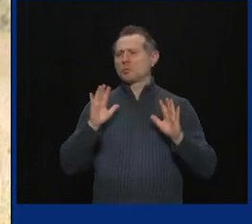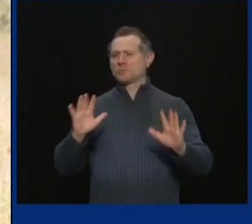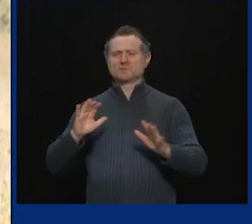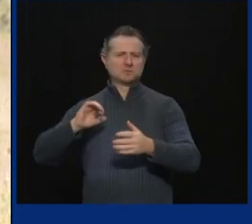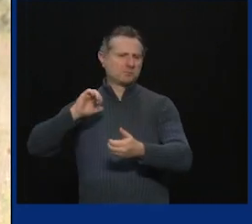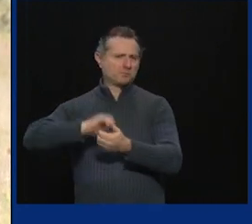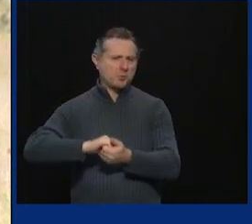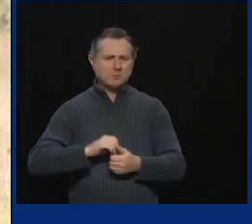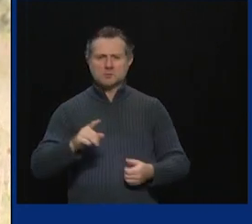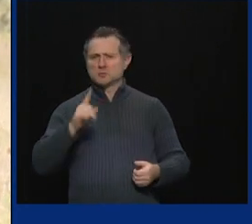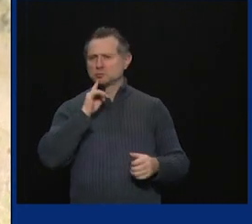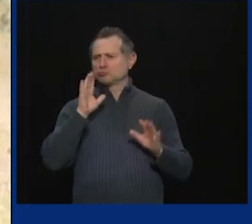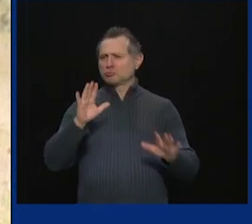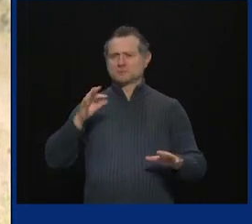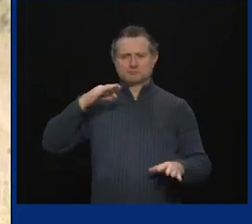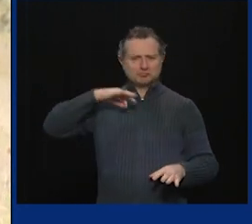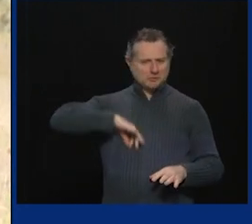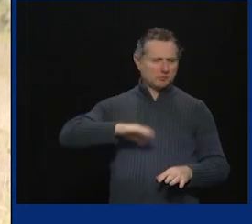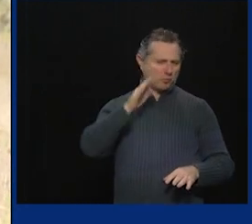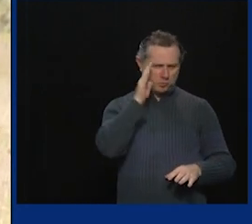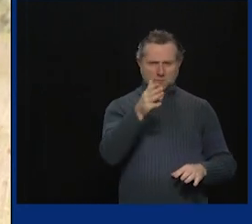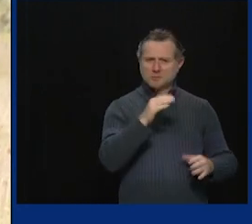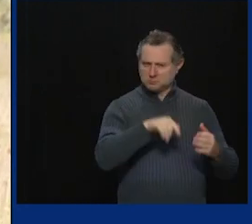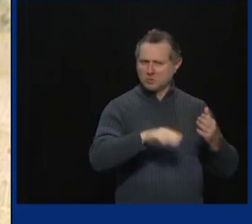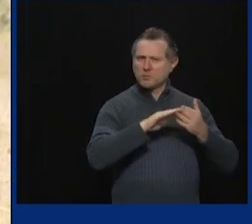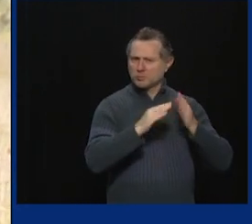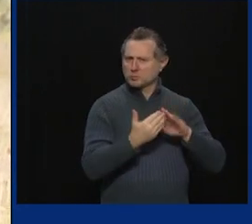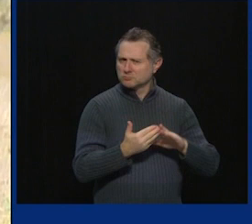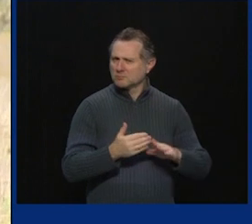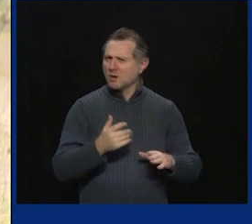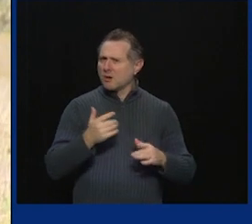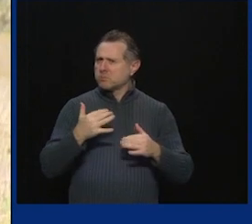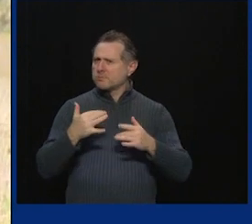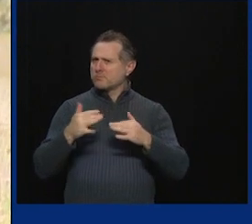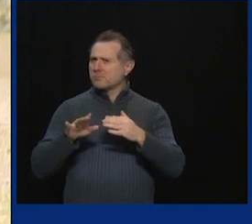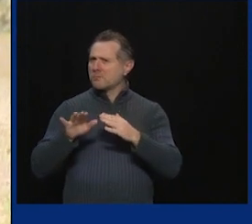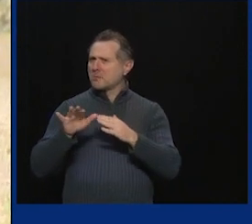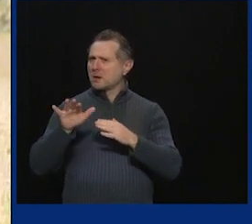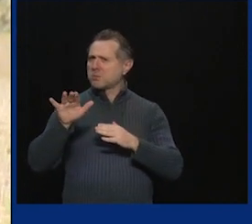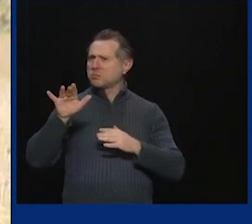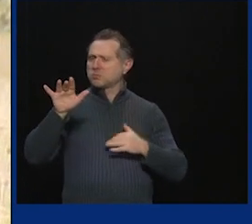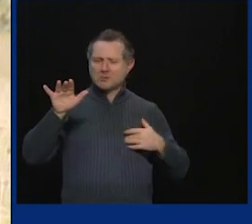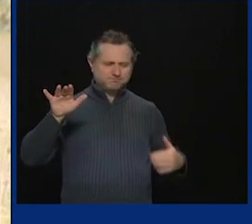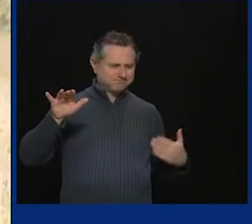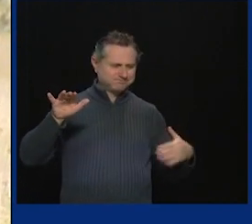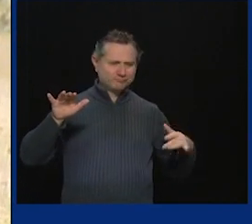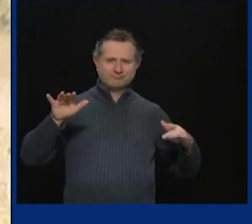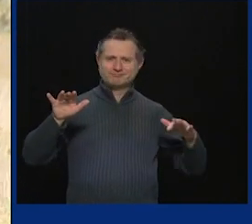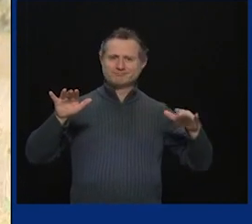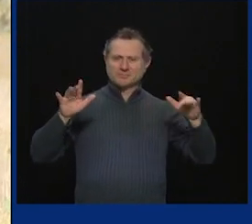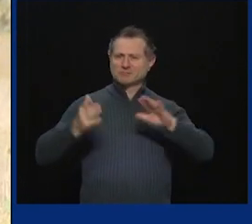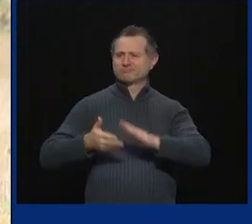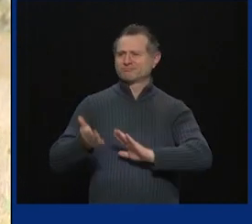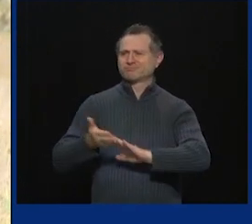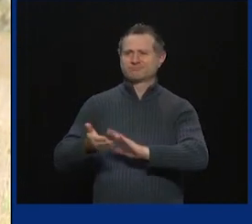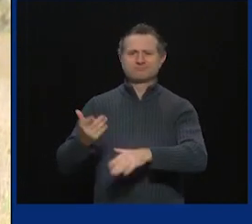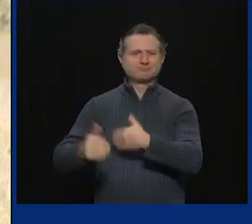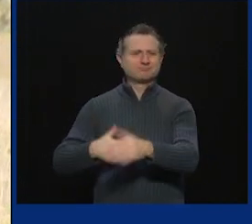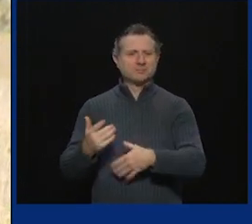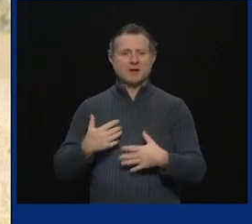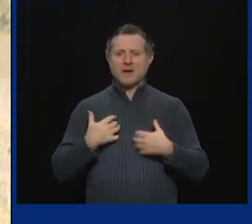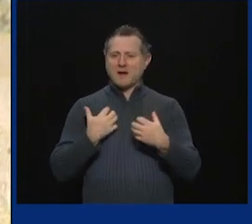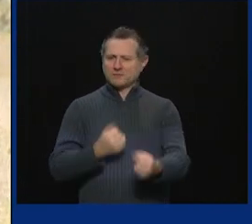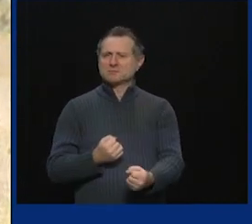further develop STAMP as their facility gets up and running. We are confident it will create a multiplier effect in our region.